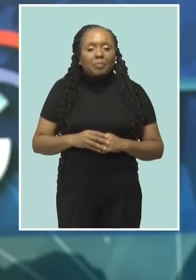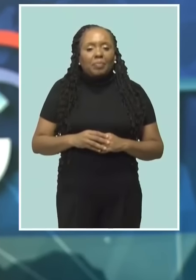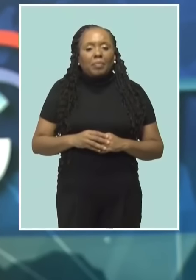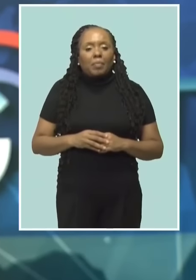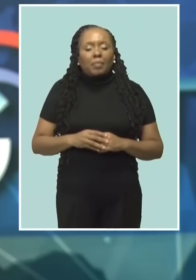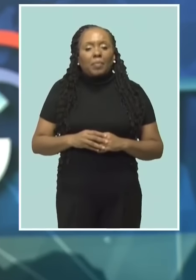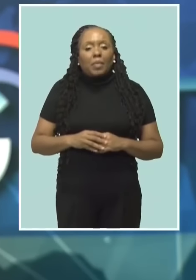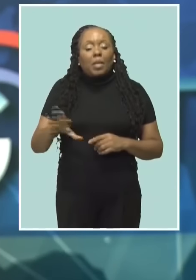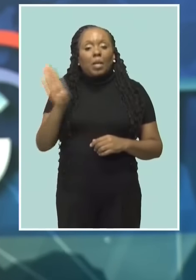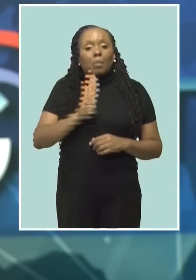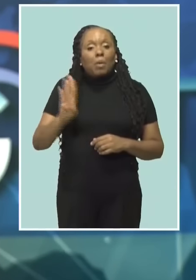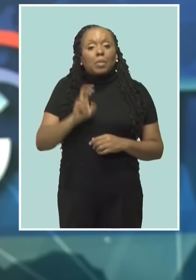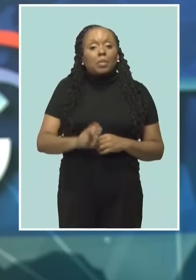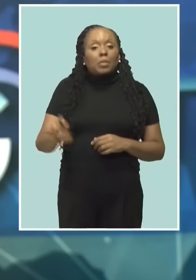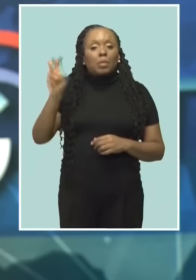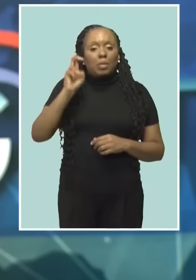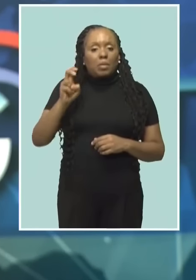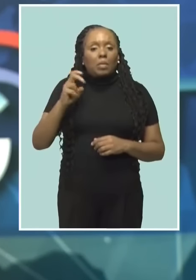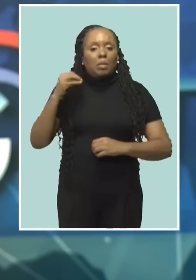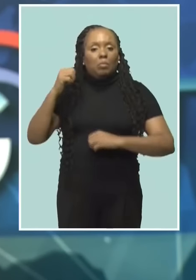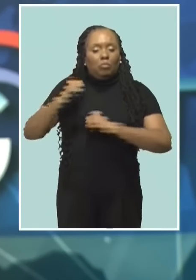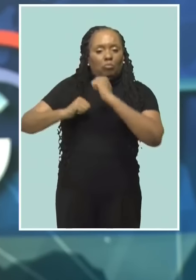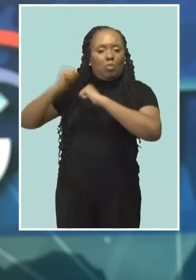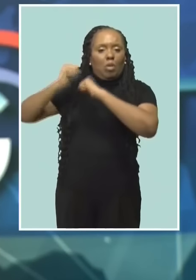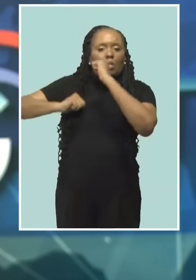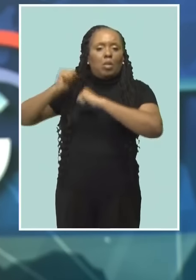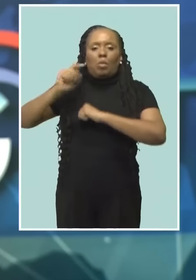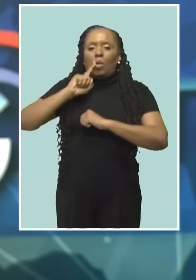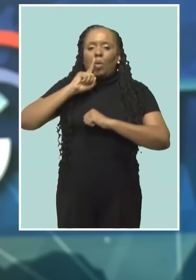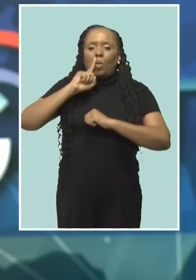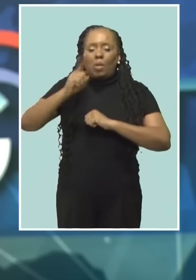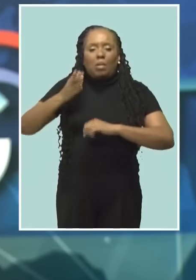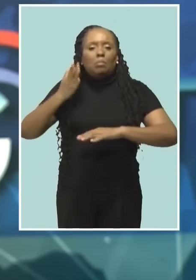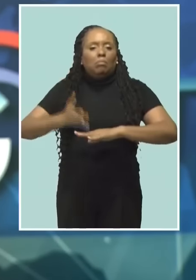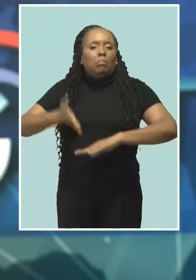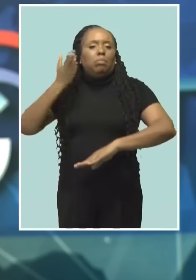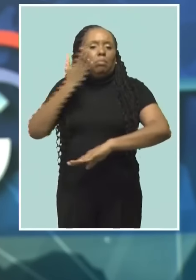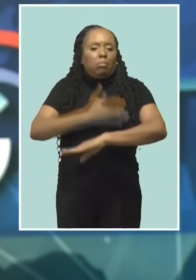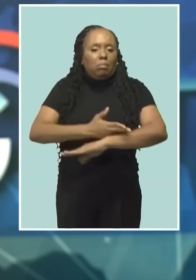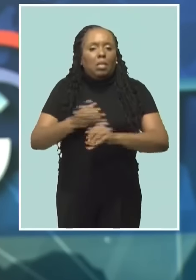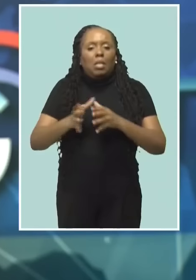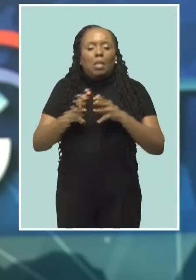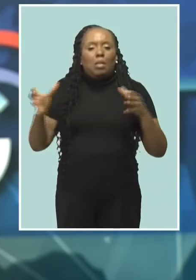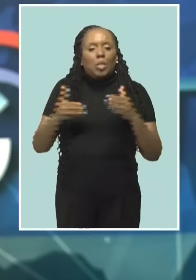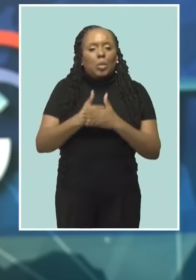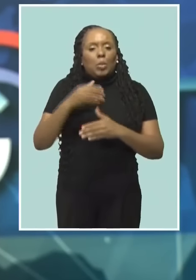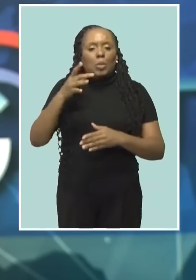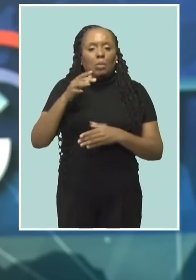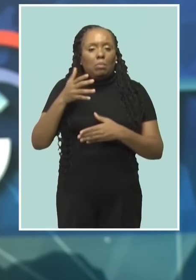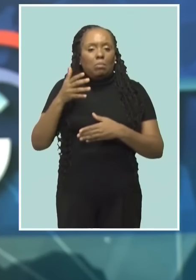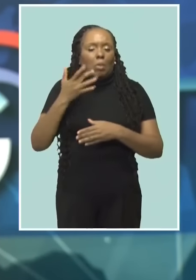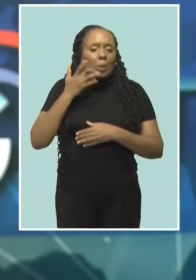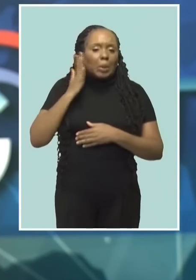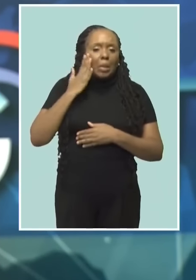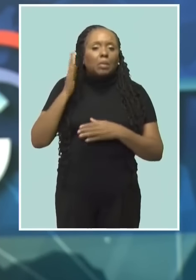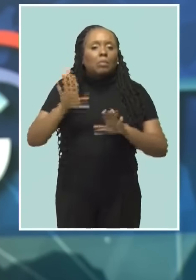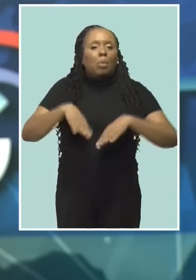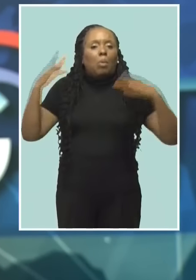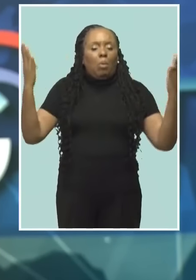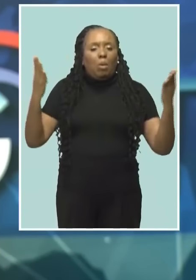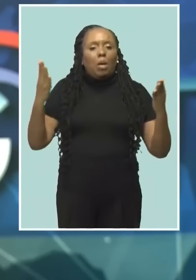tonight. Barbados' tourism infrastructure is in for a major boost, with several new hotels set to open their doors in the next